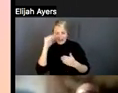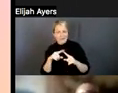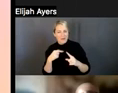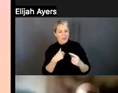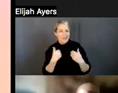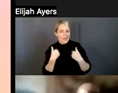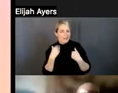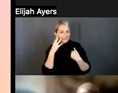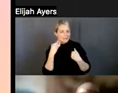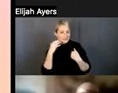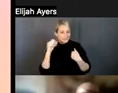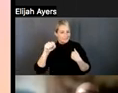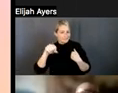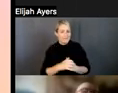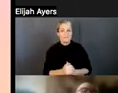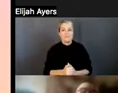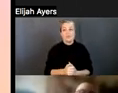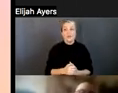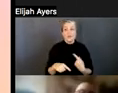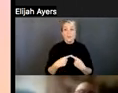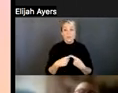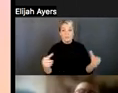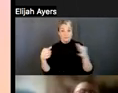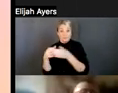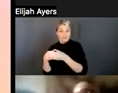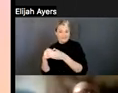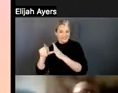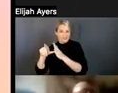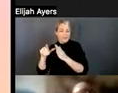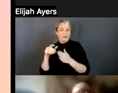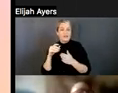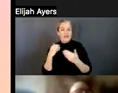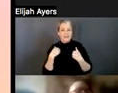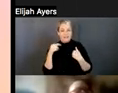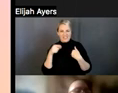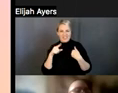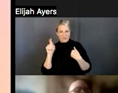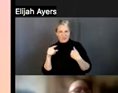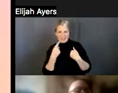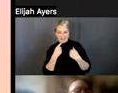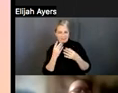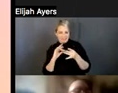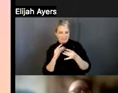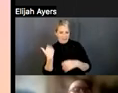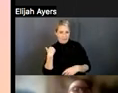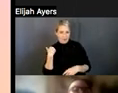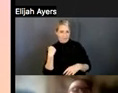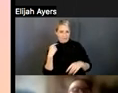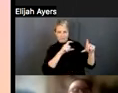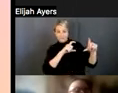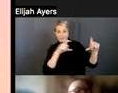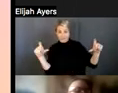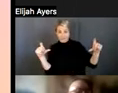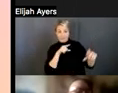While we break out, we want you to sit with this question, as I mentioned before. What is one thing that you